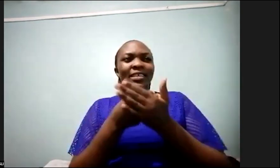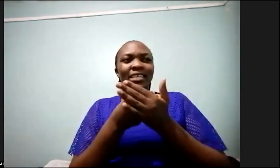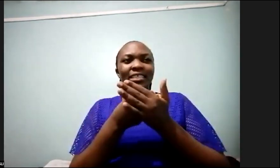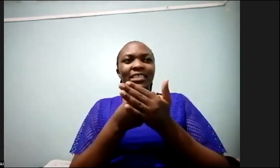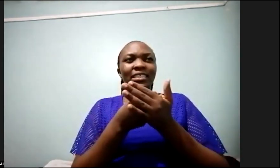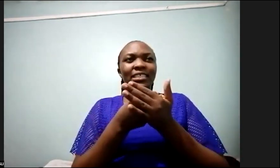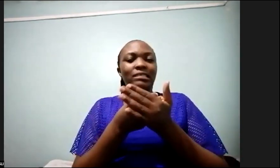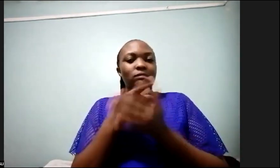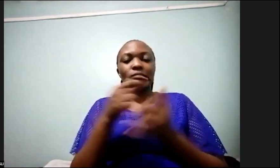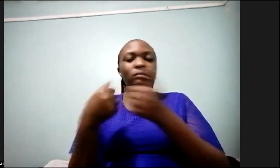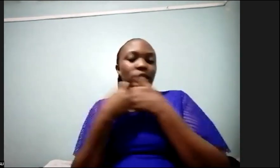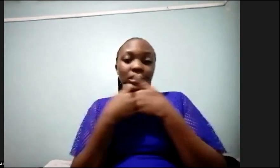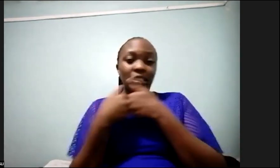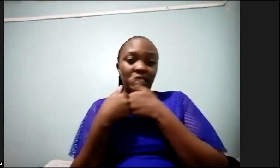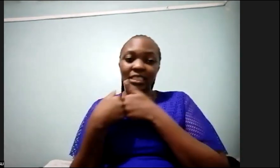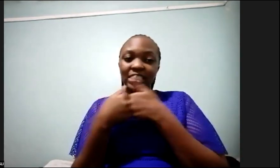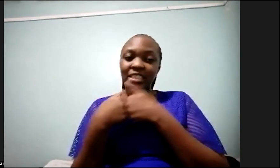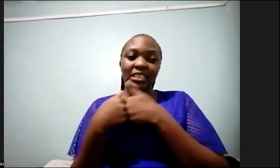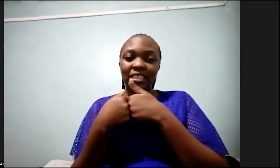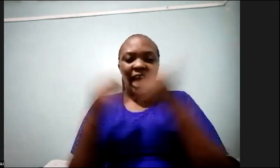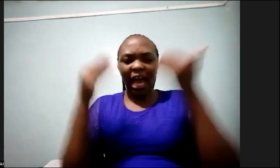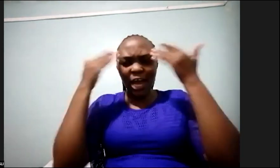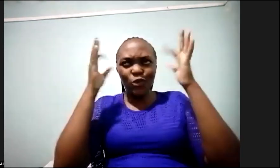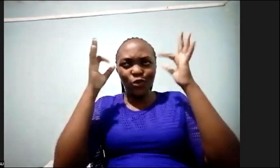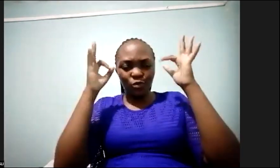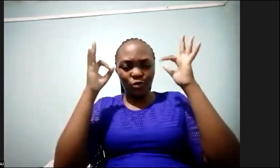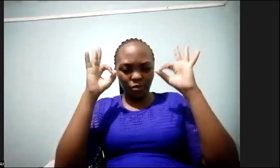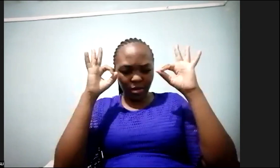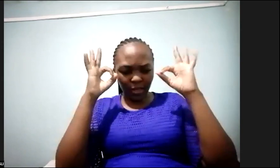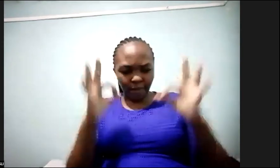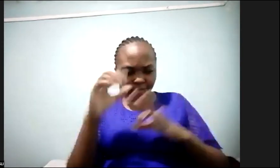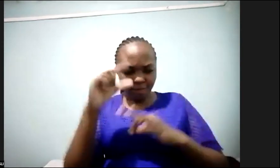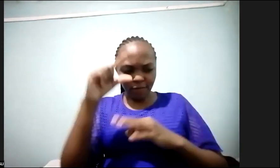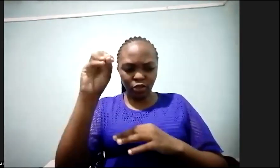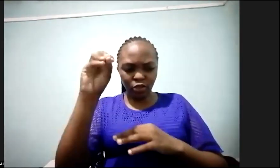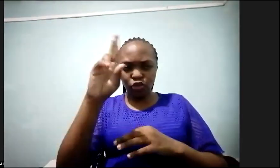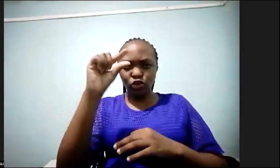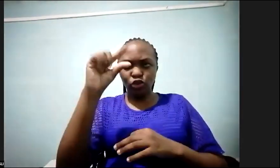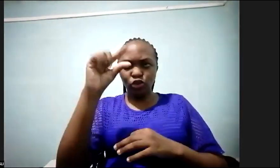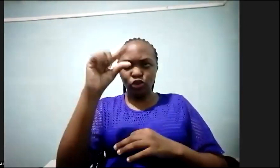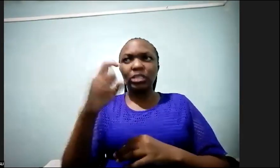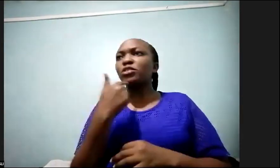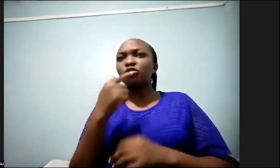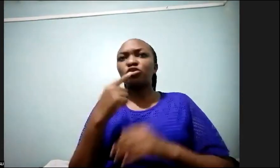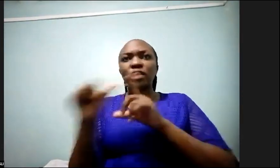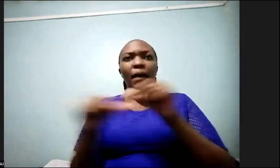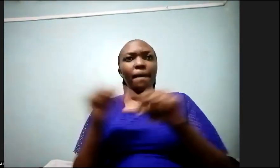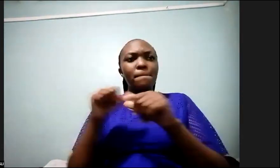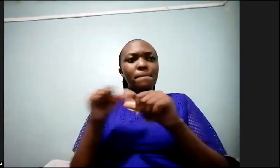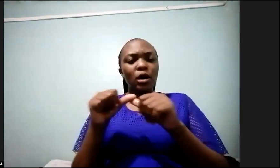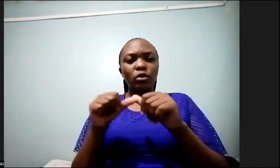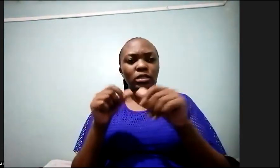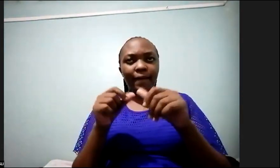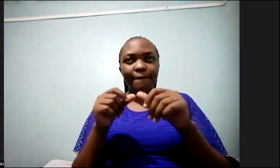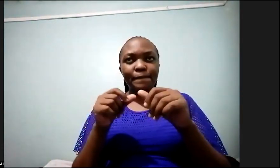mentioned where you can maybe have something like an emergency fund or something. but it's quite a challenge, but I believe it